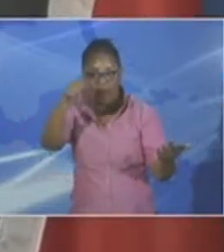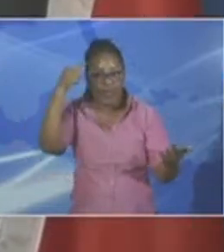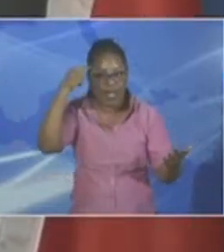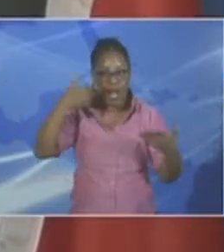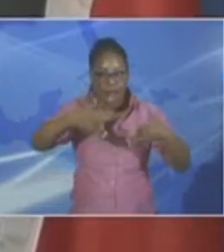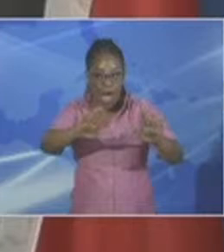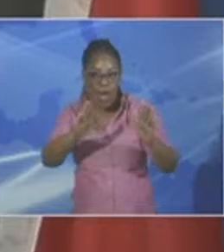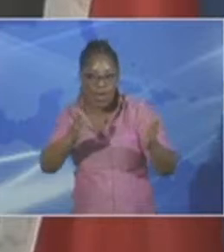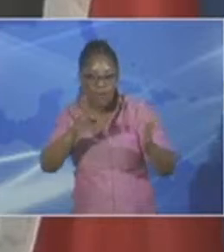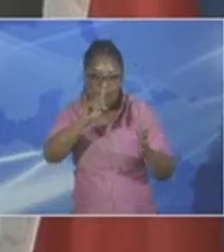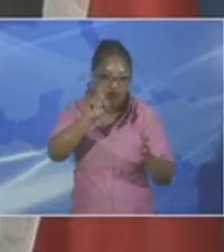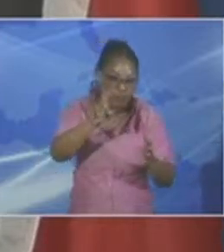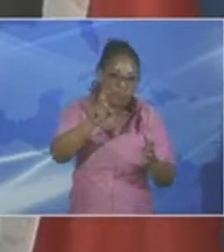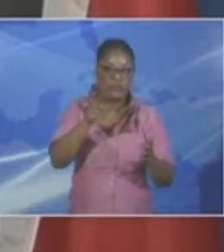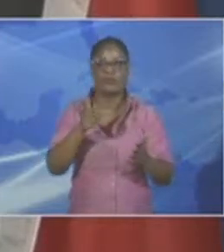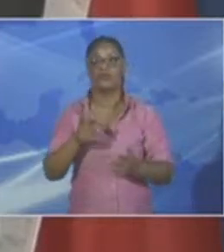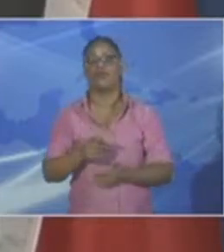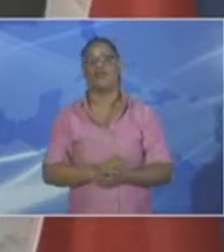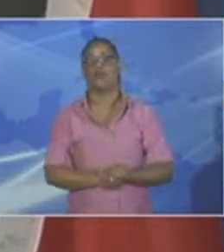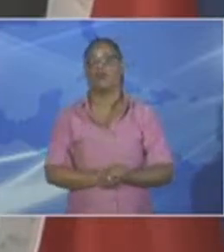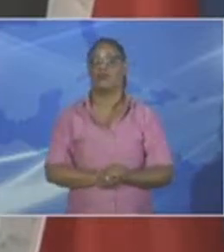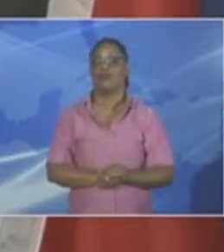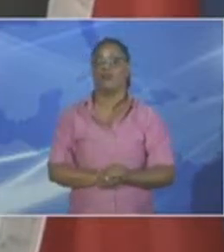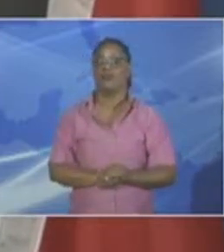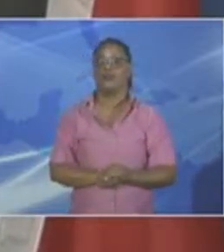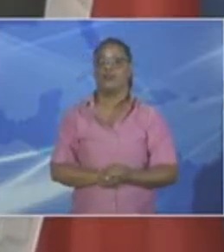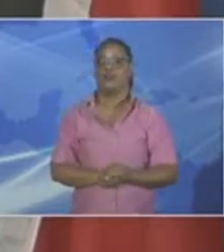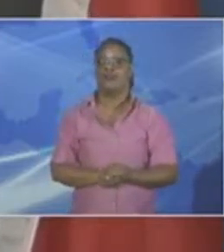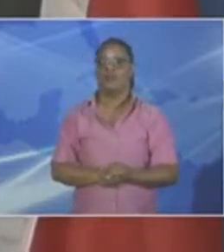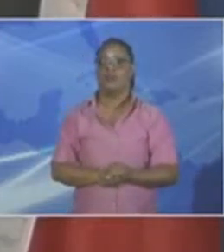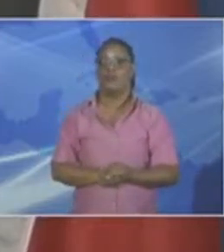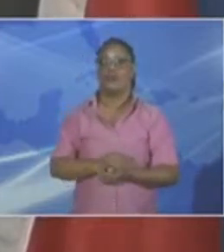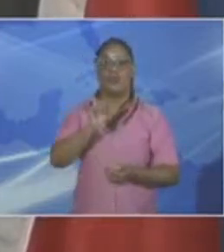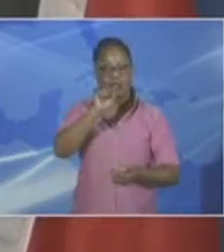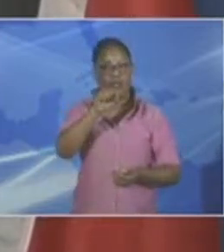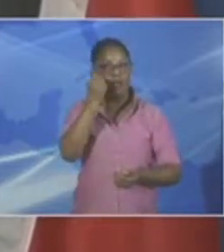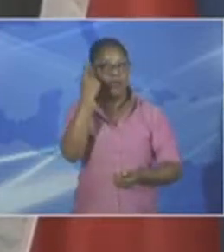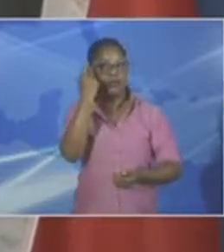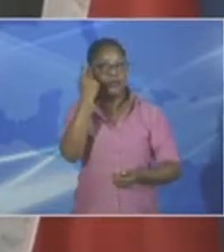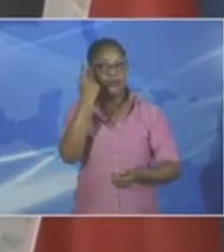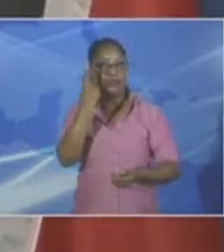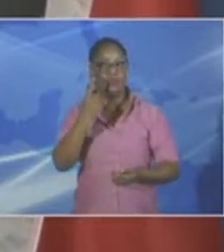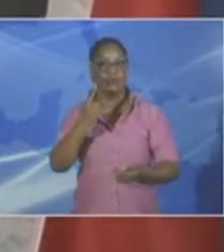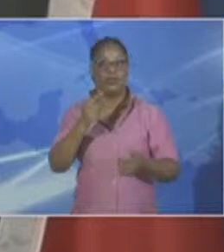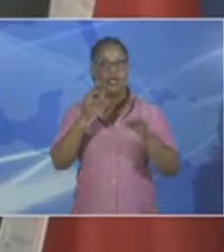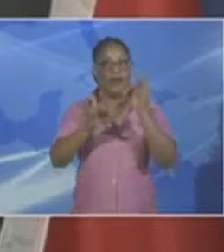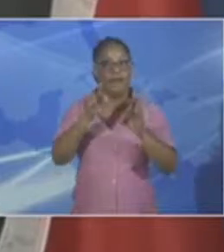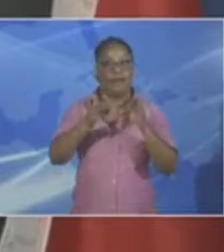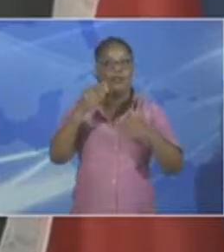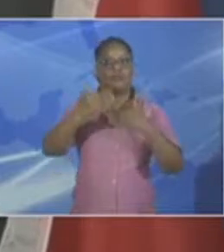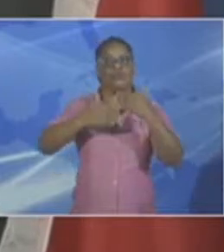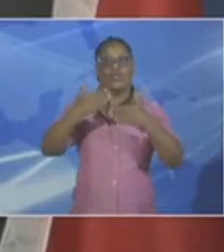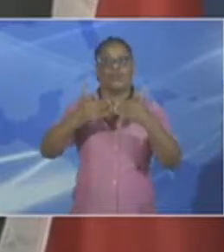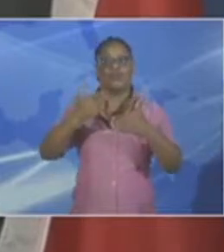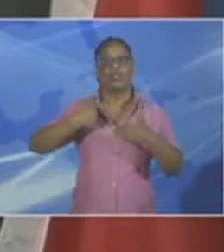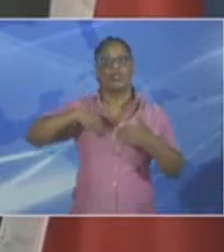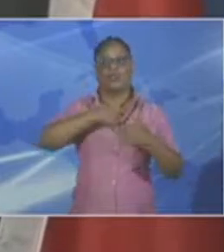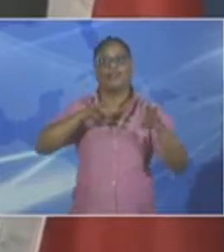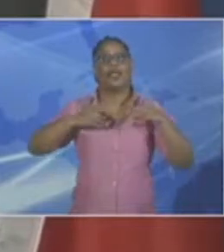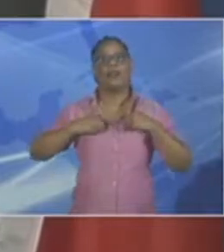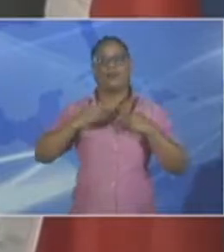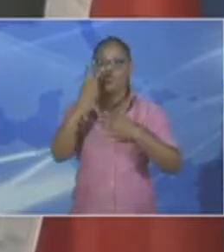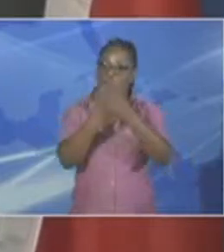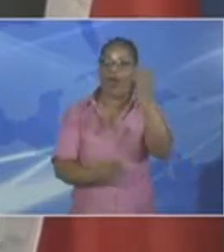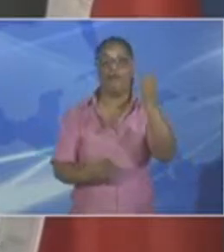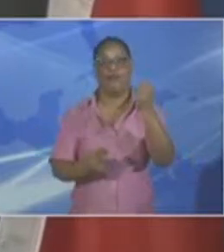position where we are not segregating vaccinated from unvaccinated, it means that people will be allowed